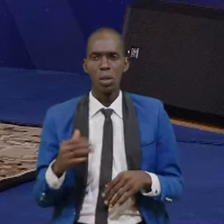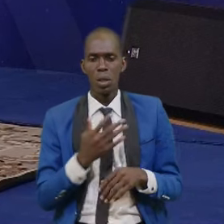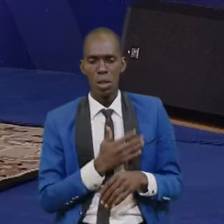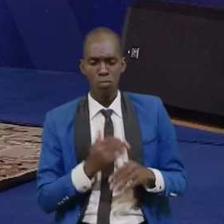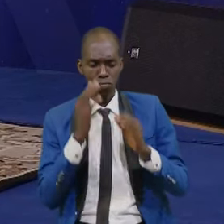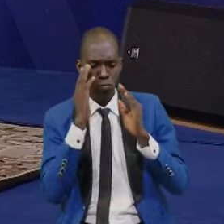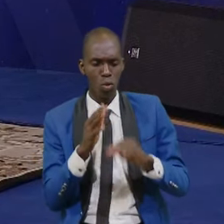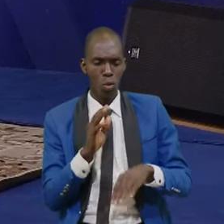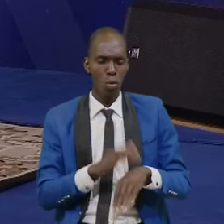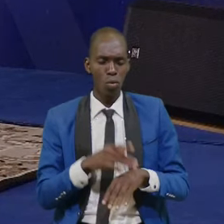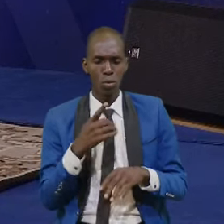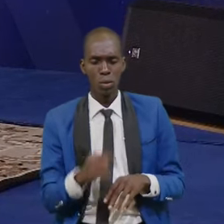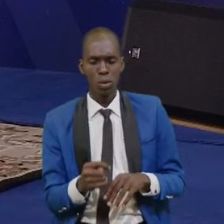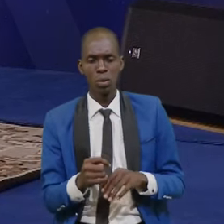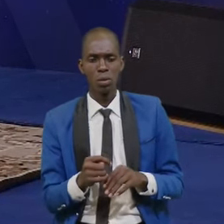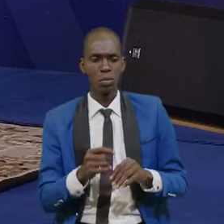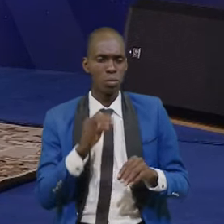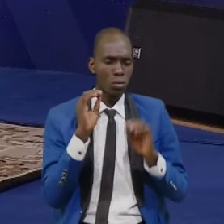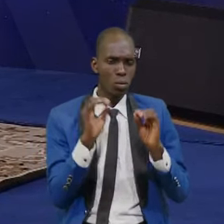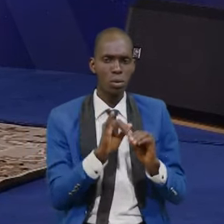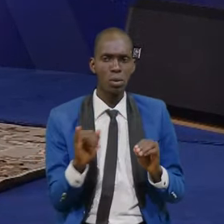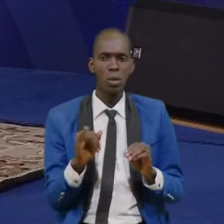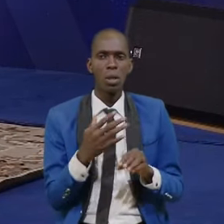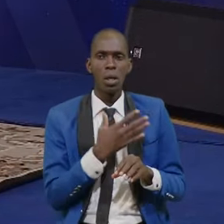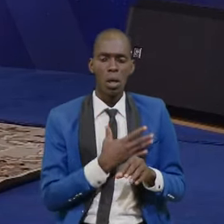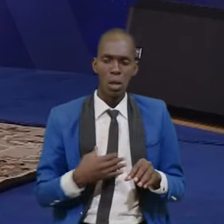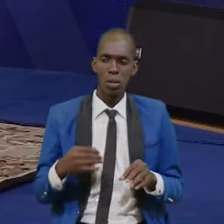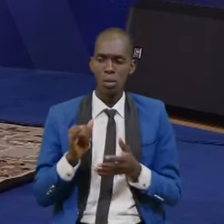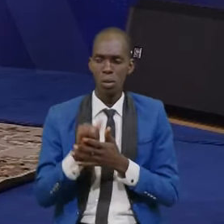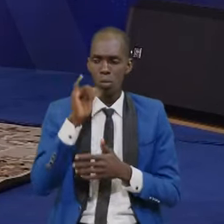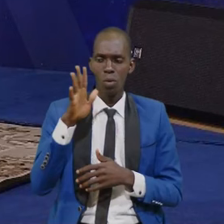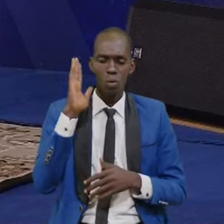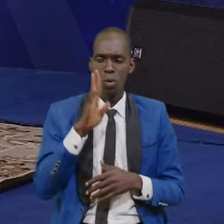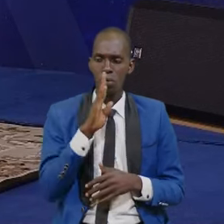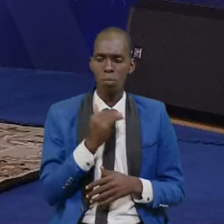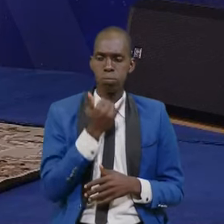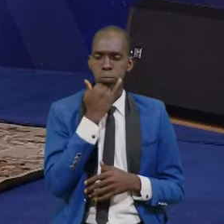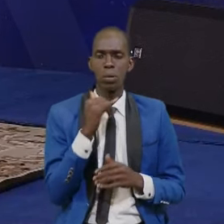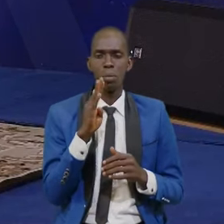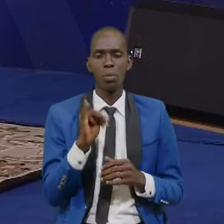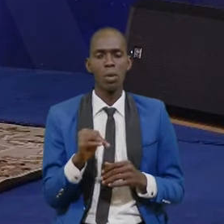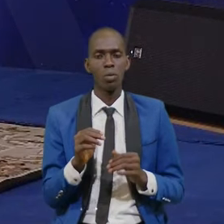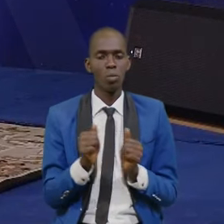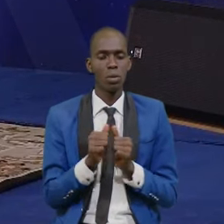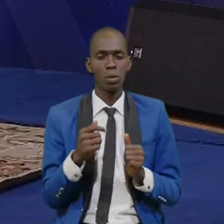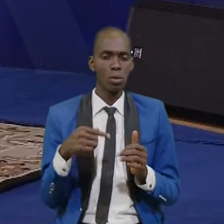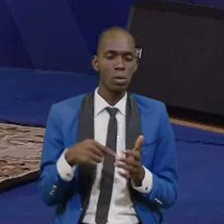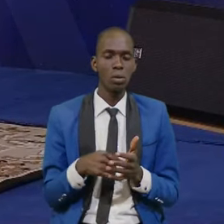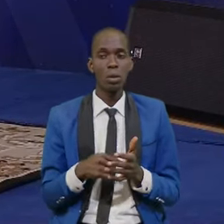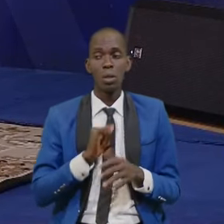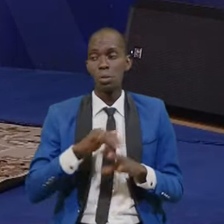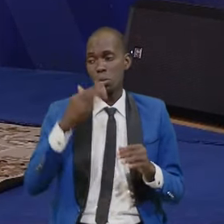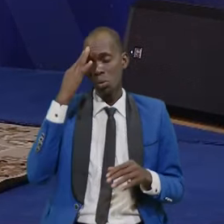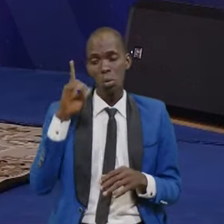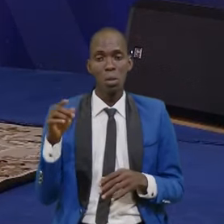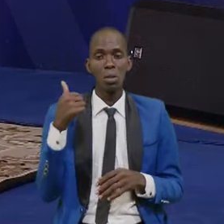and having the attire of a harlot, that lady will be offended. I didn't know her 10 years ago. That doesn't matter